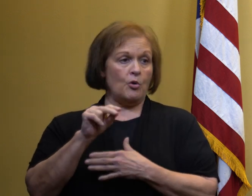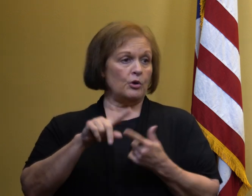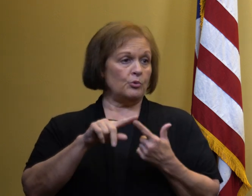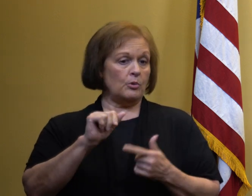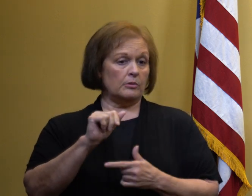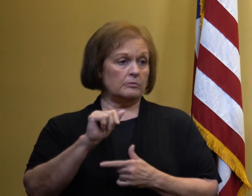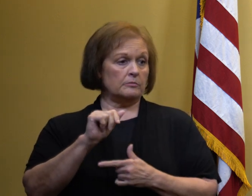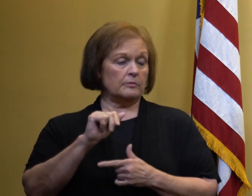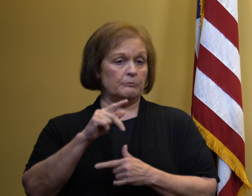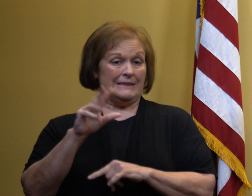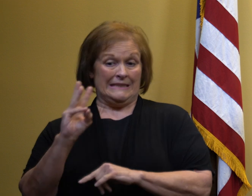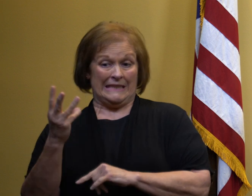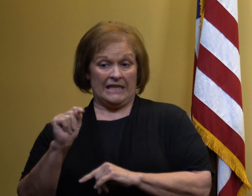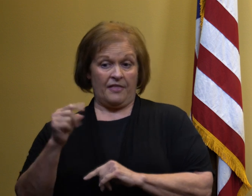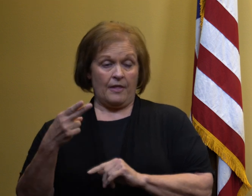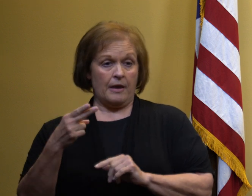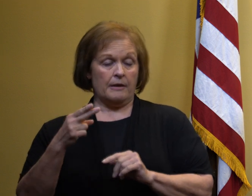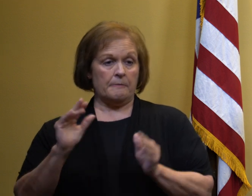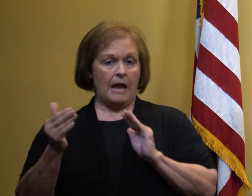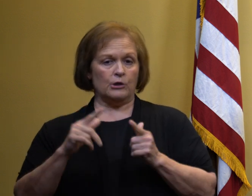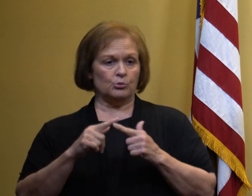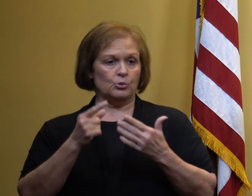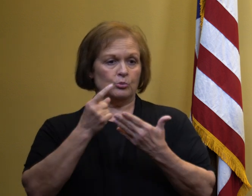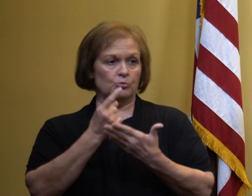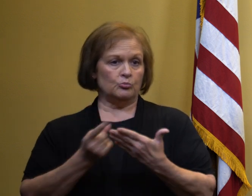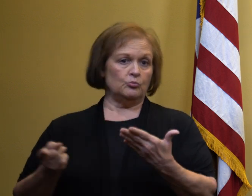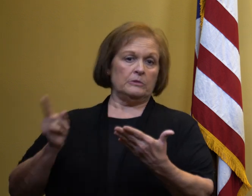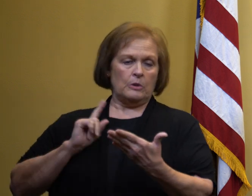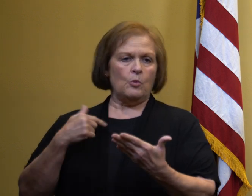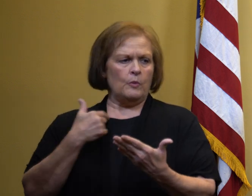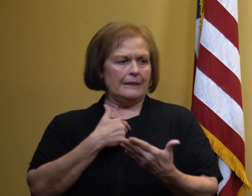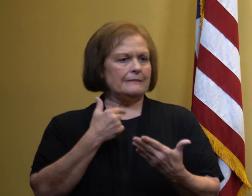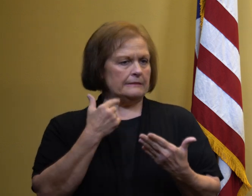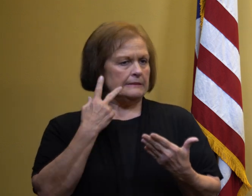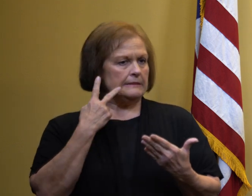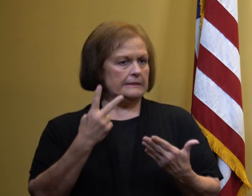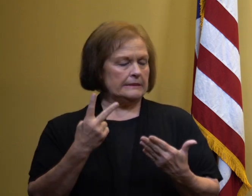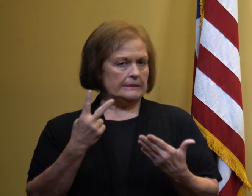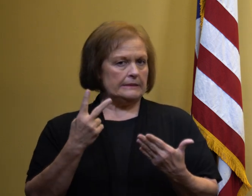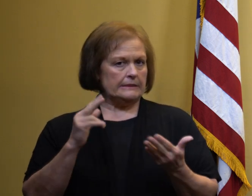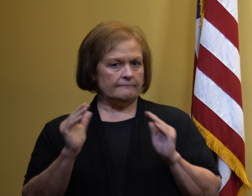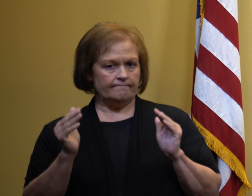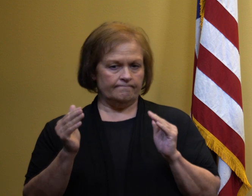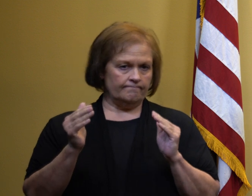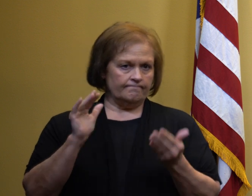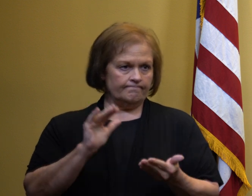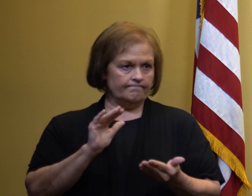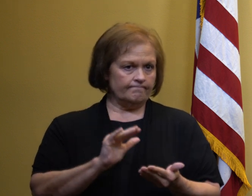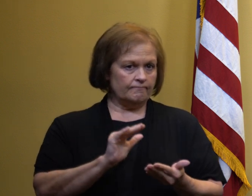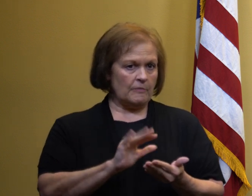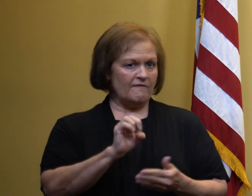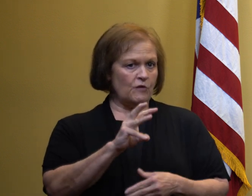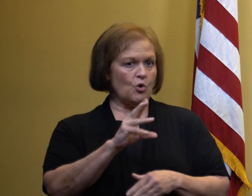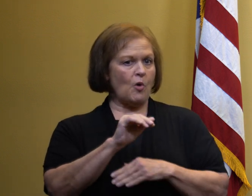the 6th, compared to the week prior to, just continues to see fewer crimes against persons, marked by